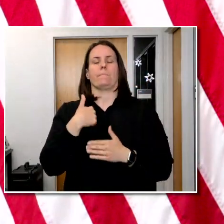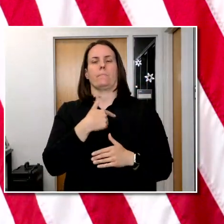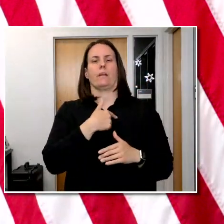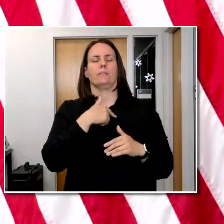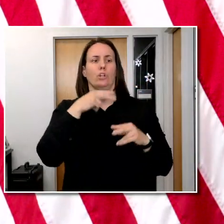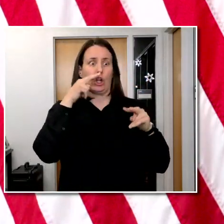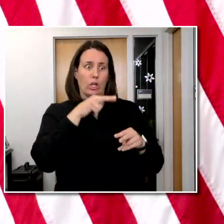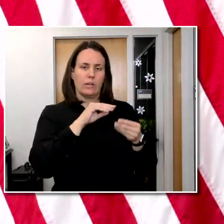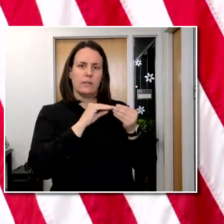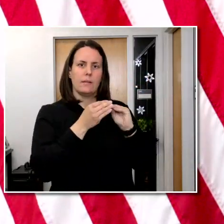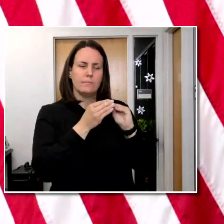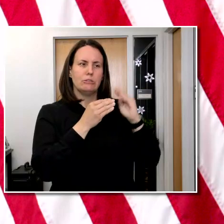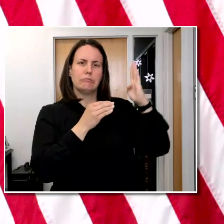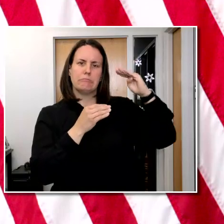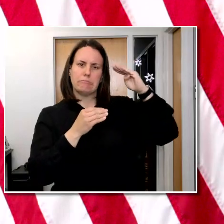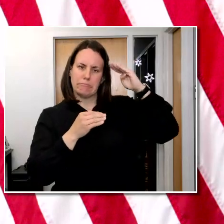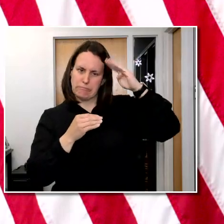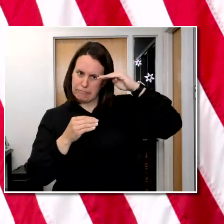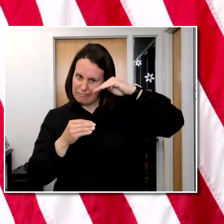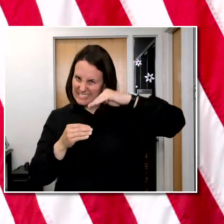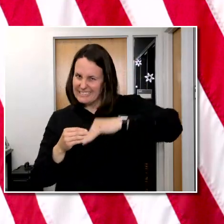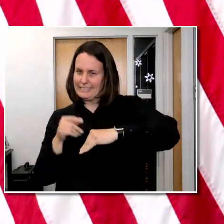precautions continue to need to be